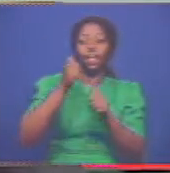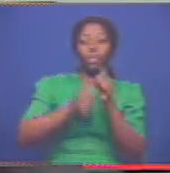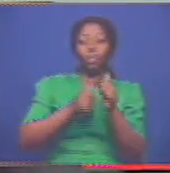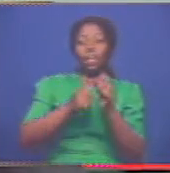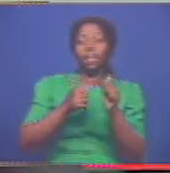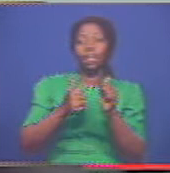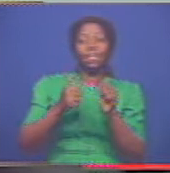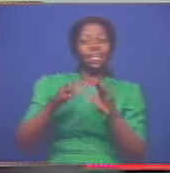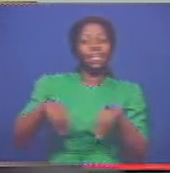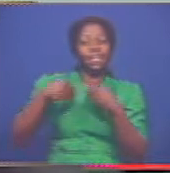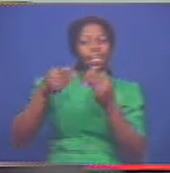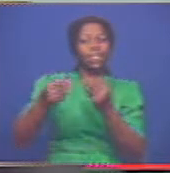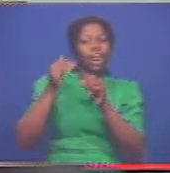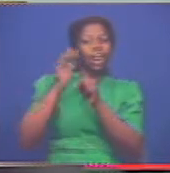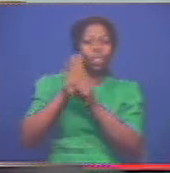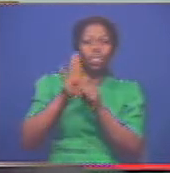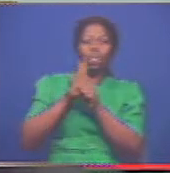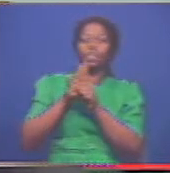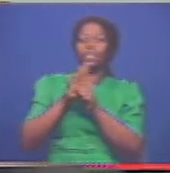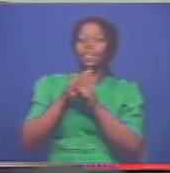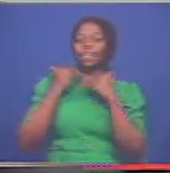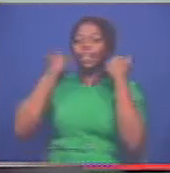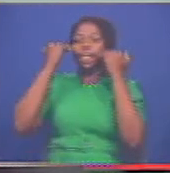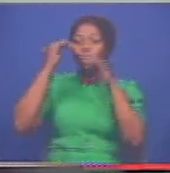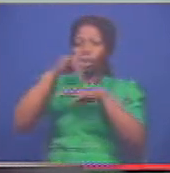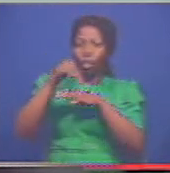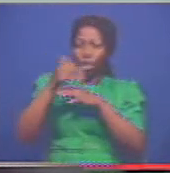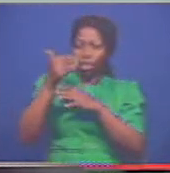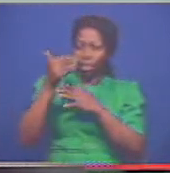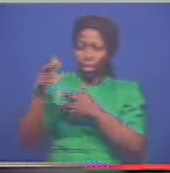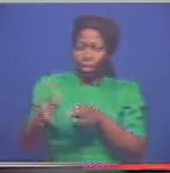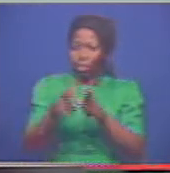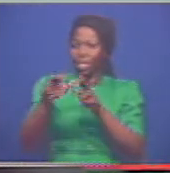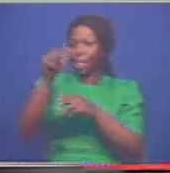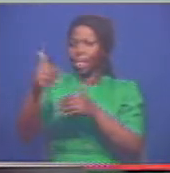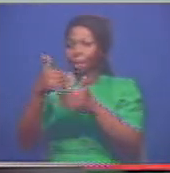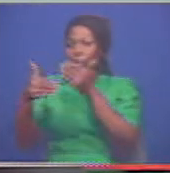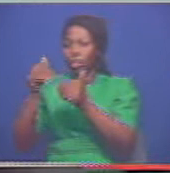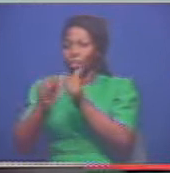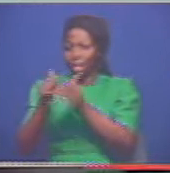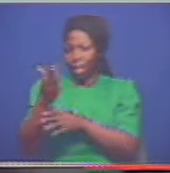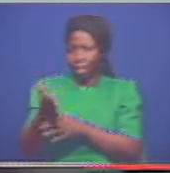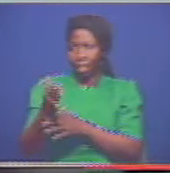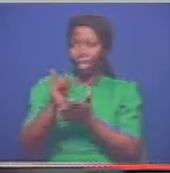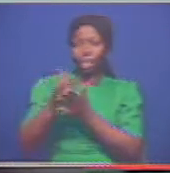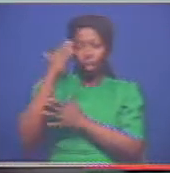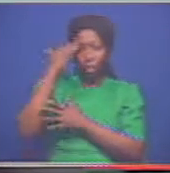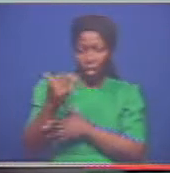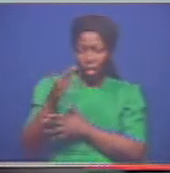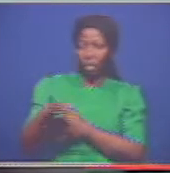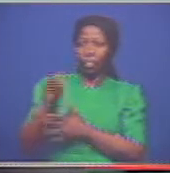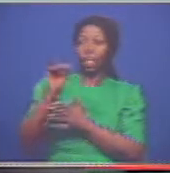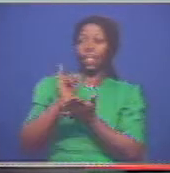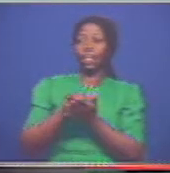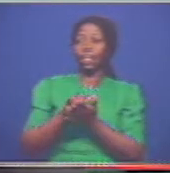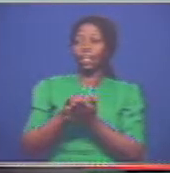strain on available infrastructure. Mm. And that's why you'll find, as much as this speculation, it's because what